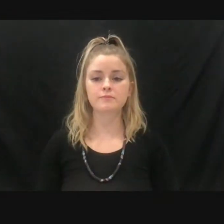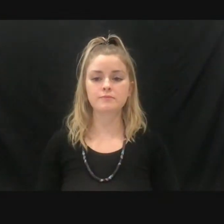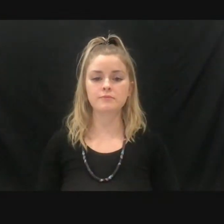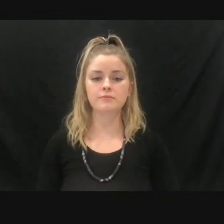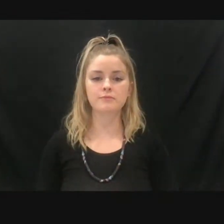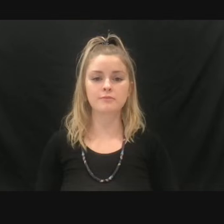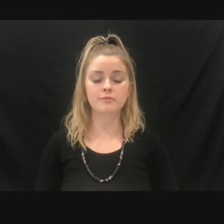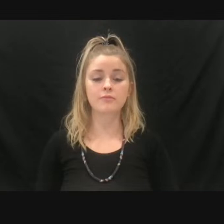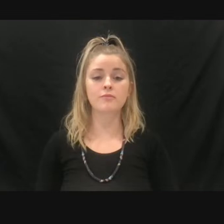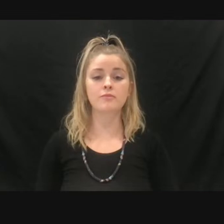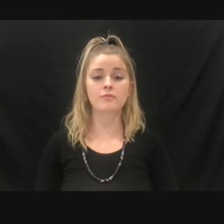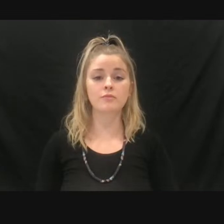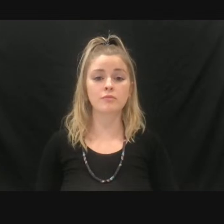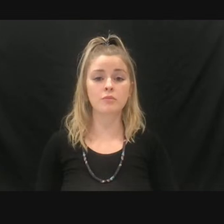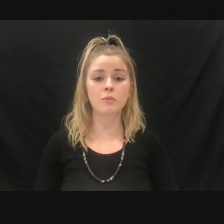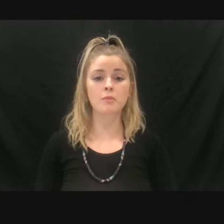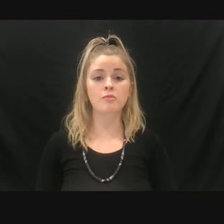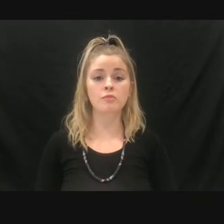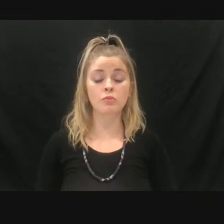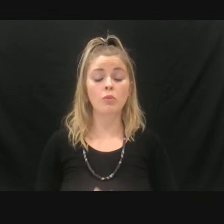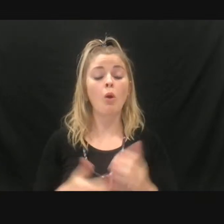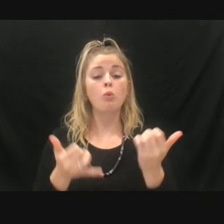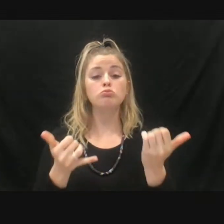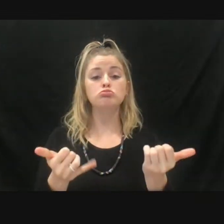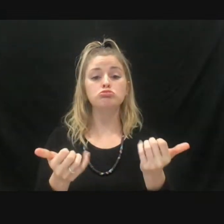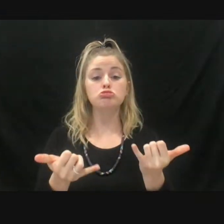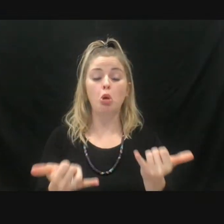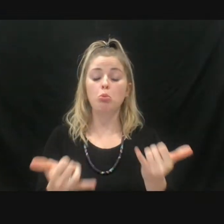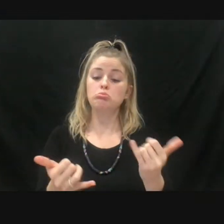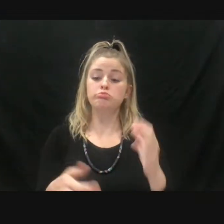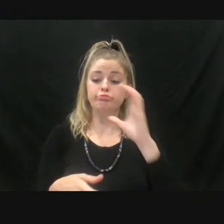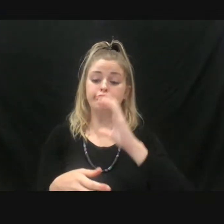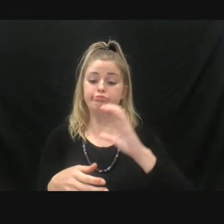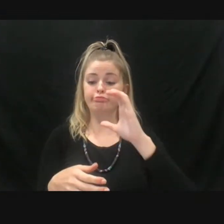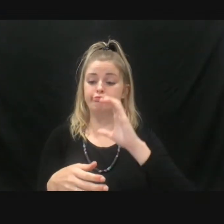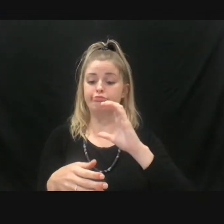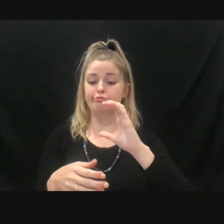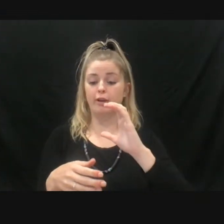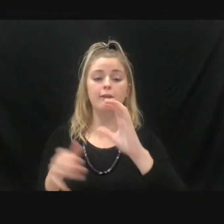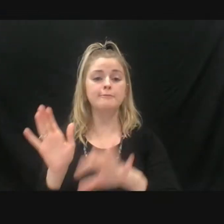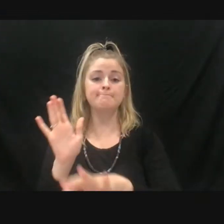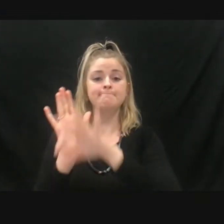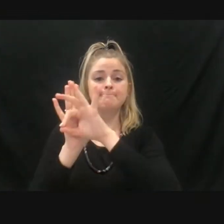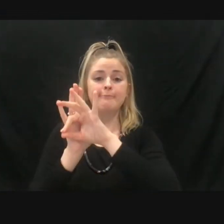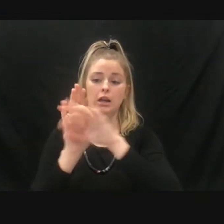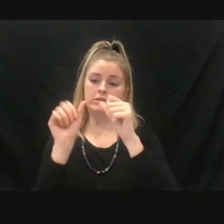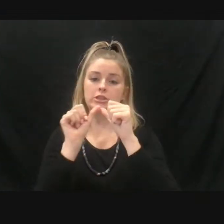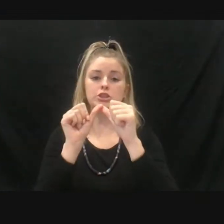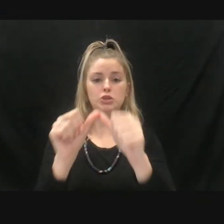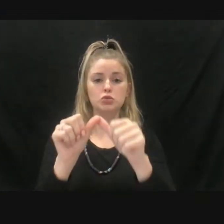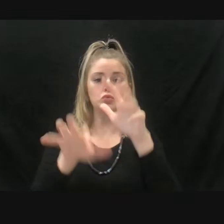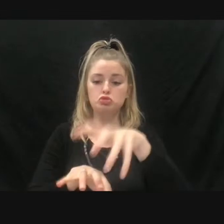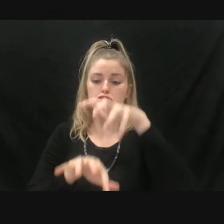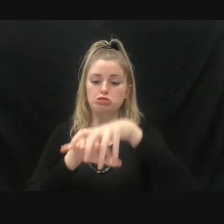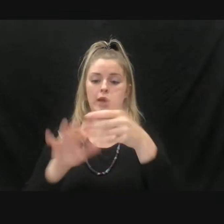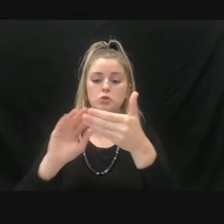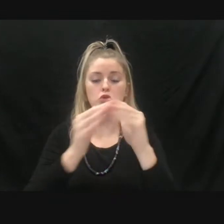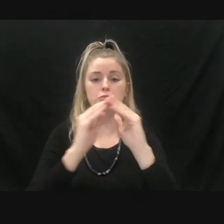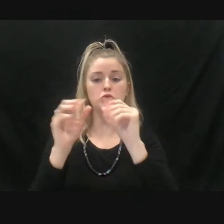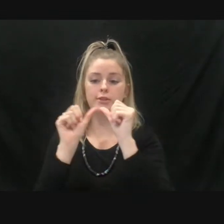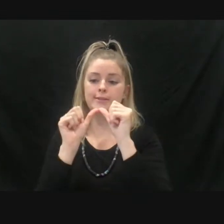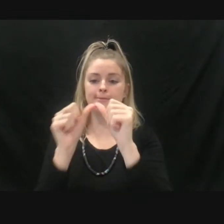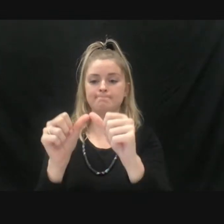Eastern Shore's surviving modern tribal communities. This oral history project,